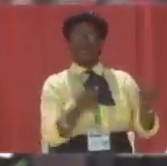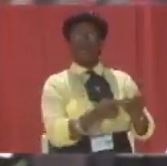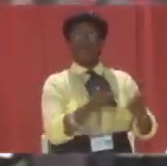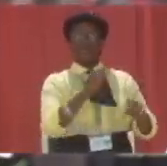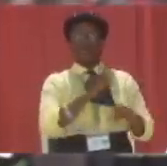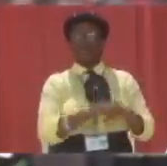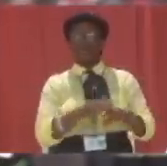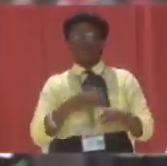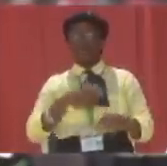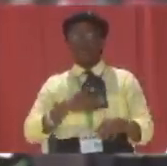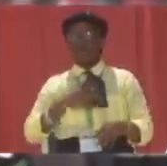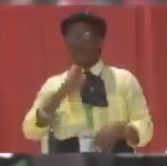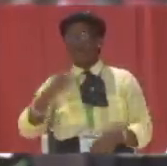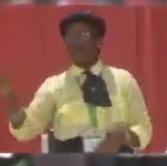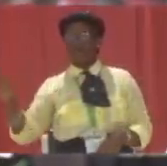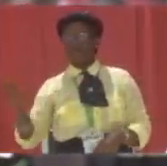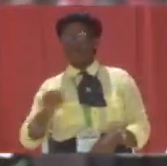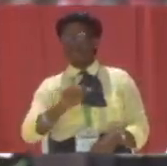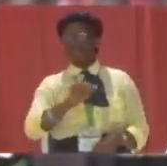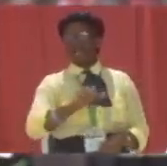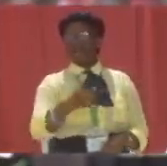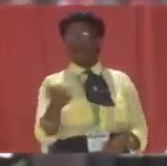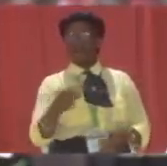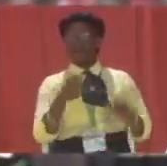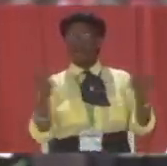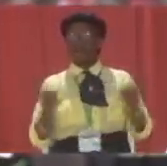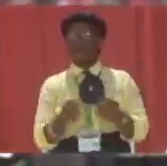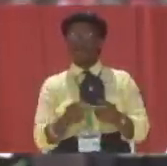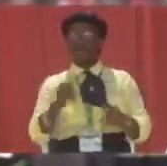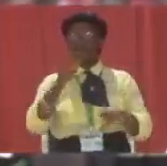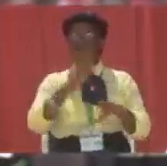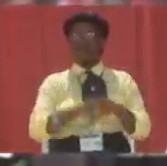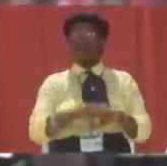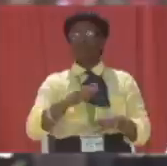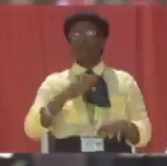There'll be a section to my left at the Yoruba section.